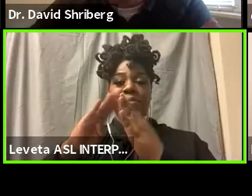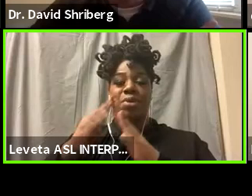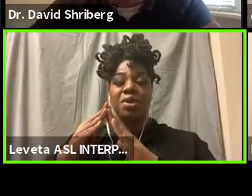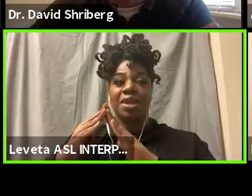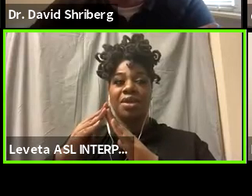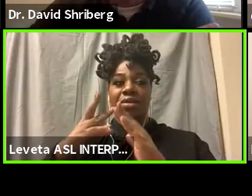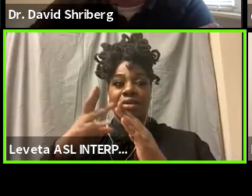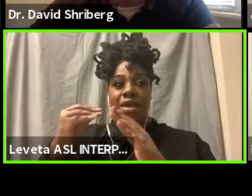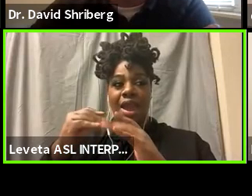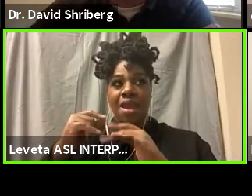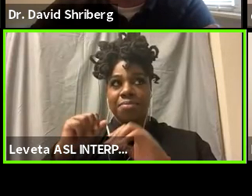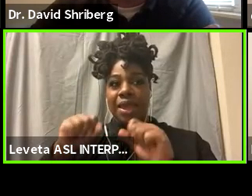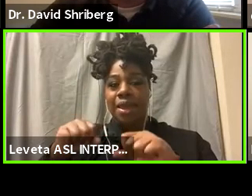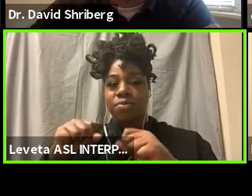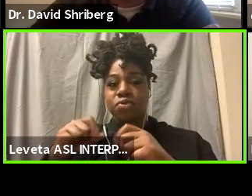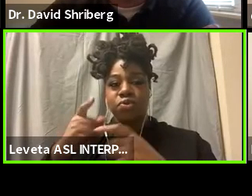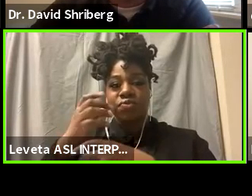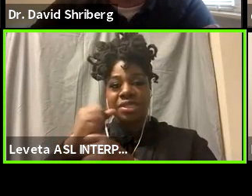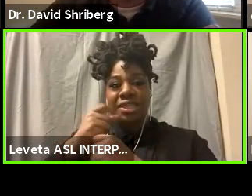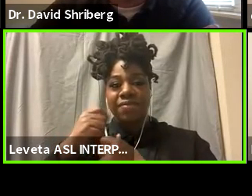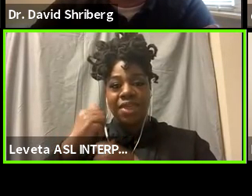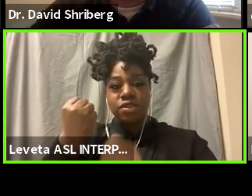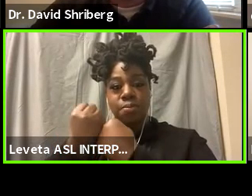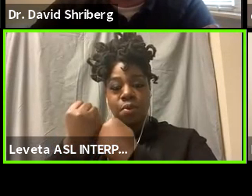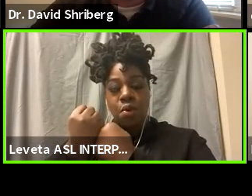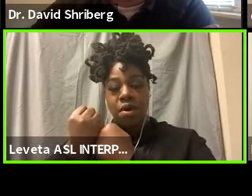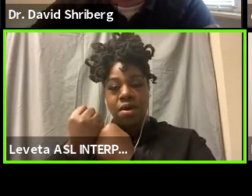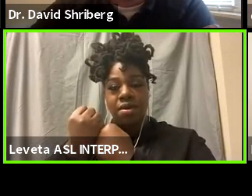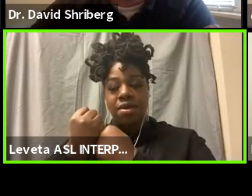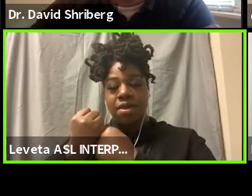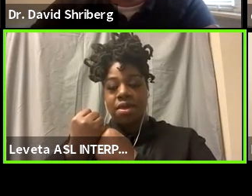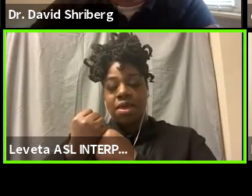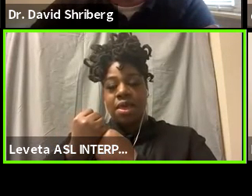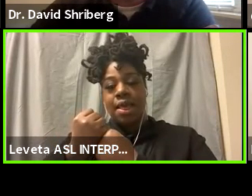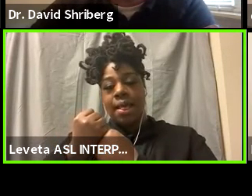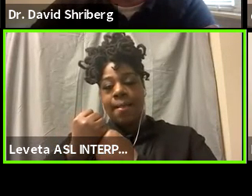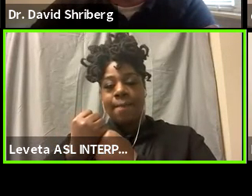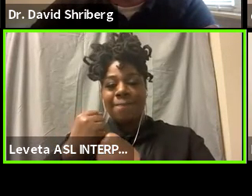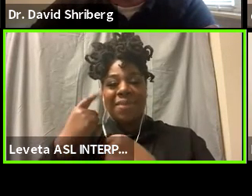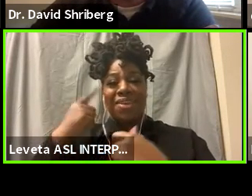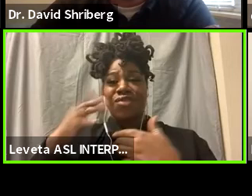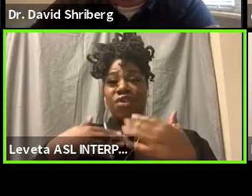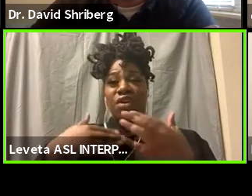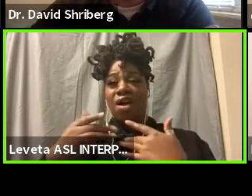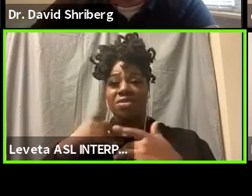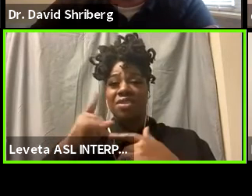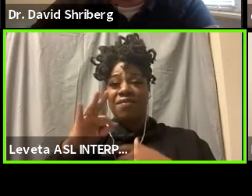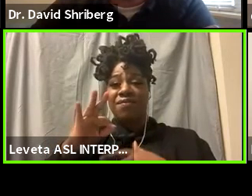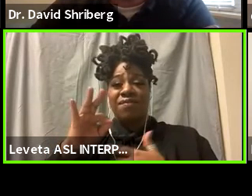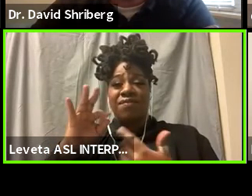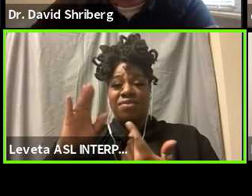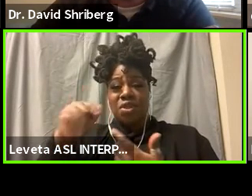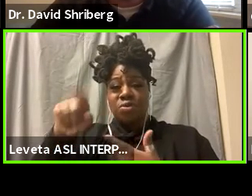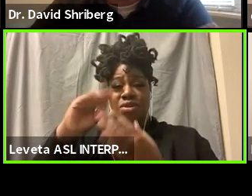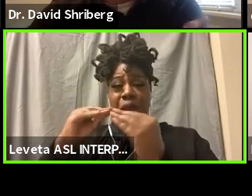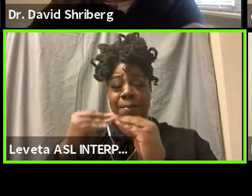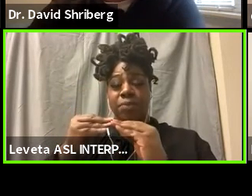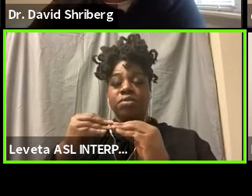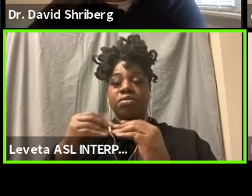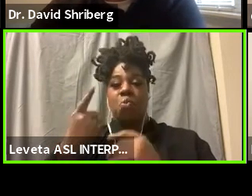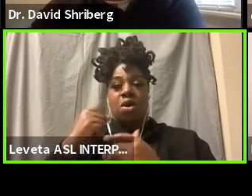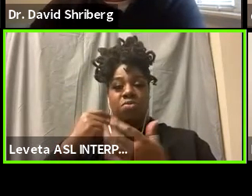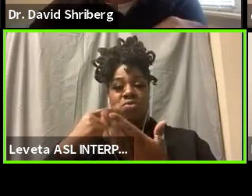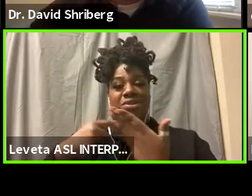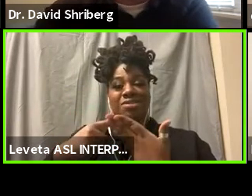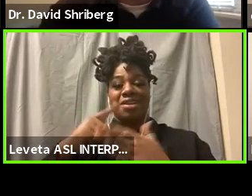to receive that support. You know, I think that regardless of what those rates are, something that we've been talking a little bit about is, you